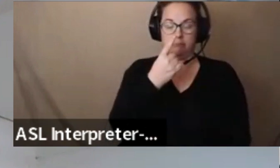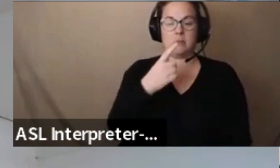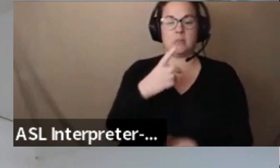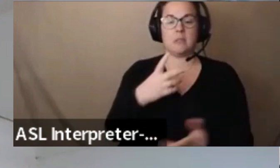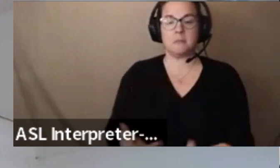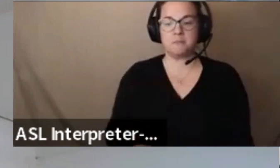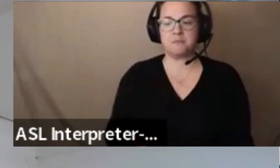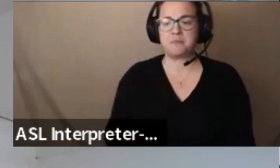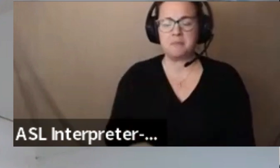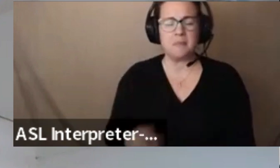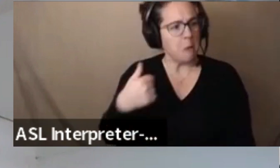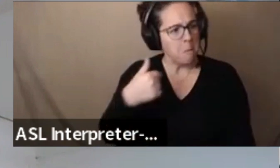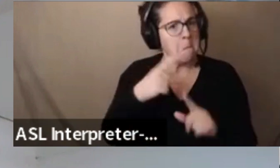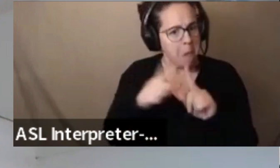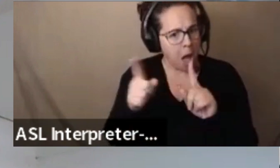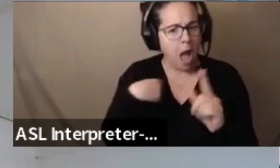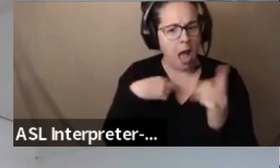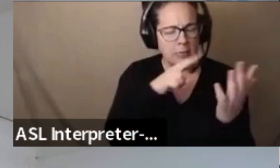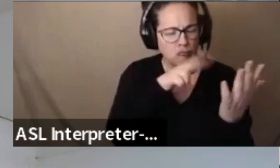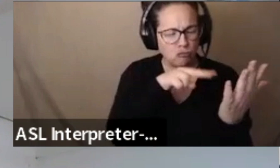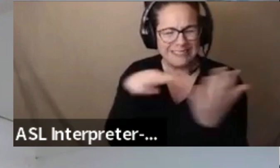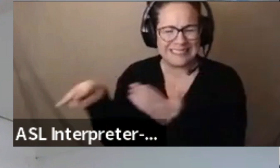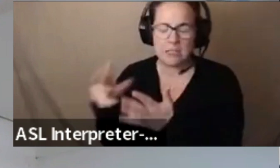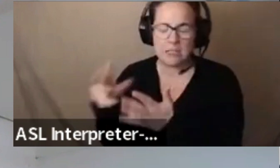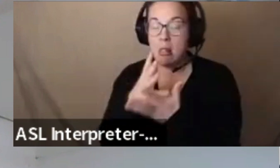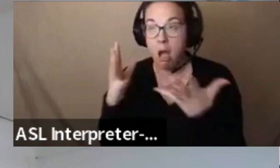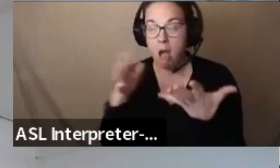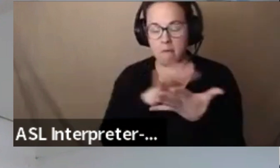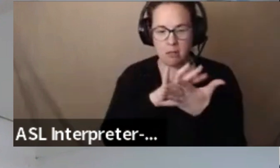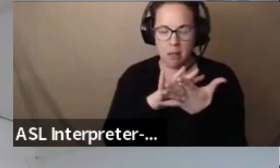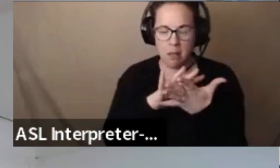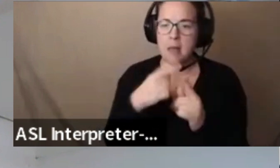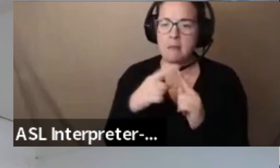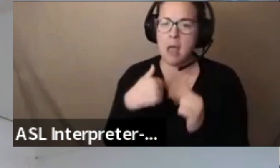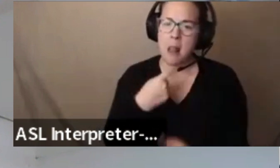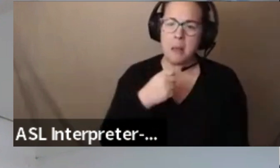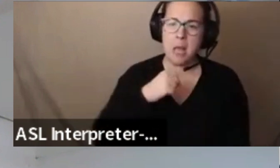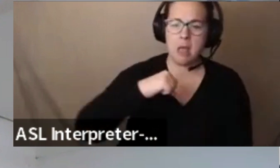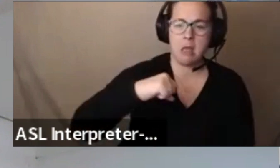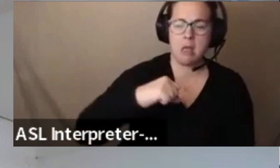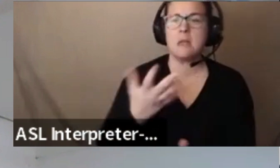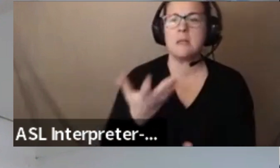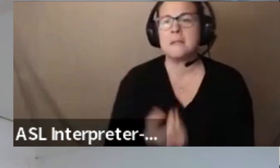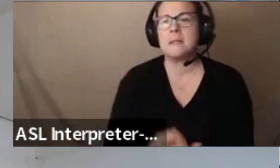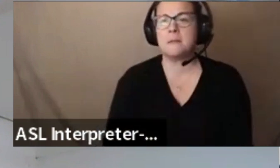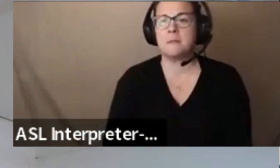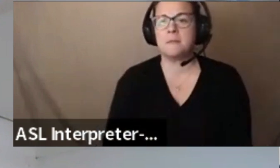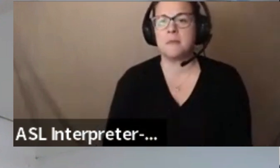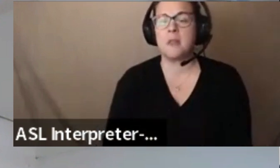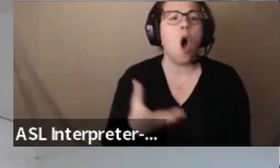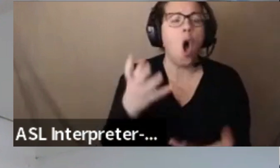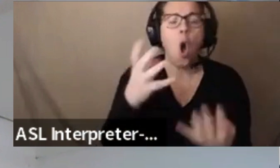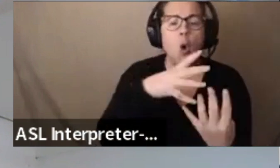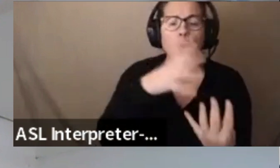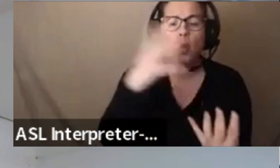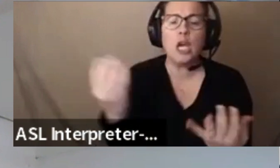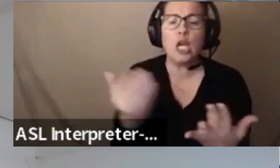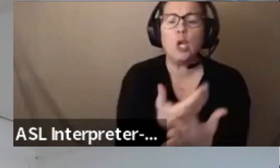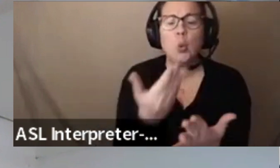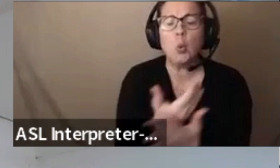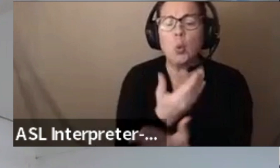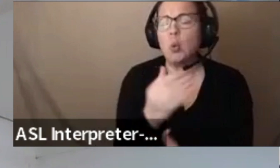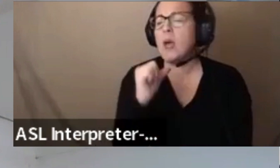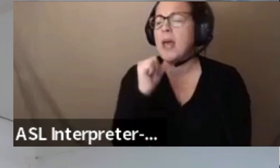at around this subject. Basically, there's the whole theory that queerness is a new thing, that there was no such word